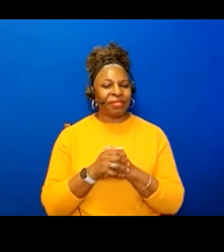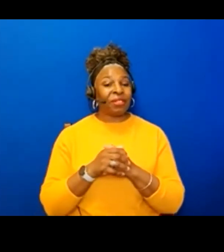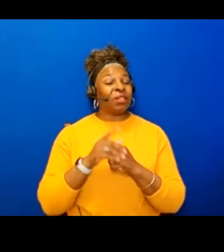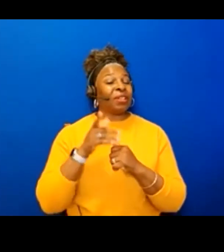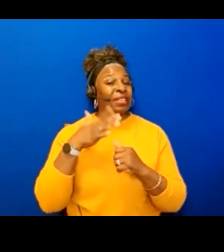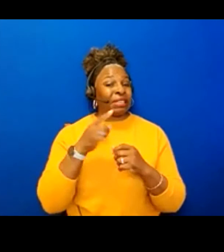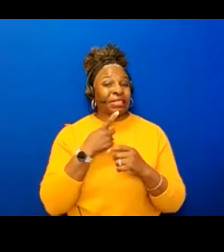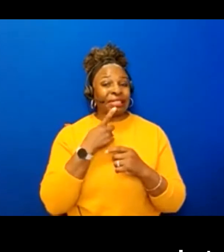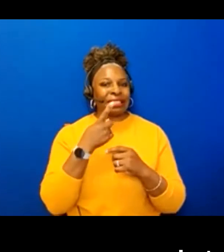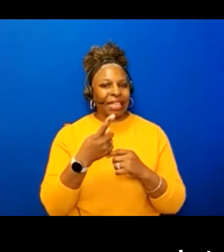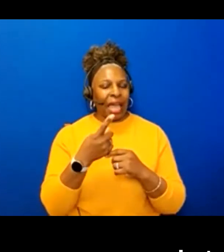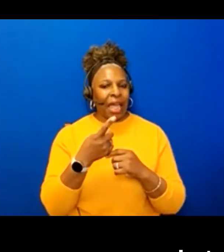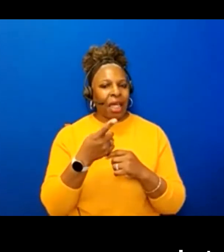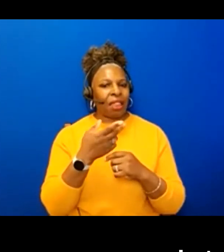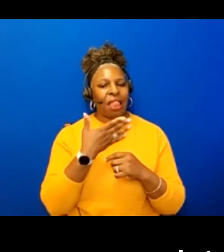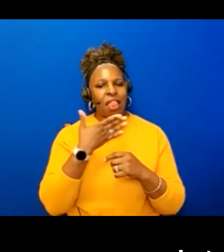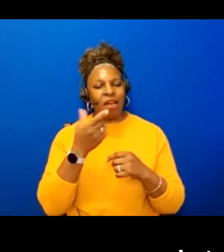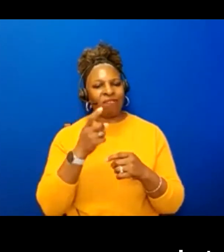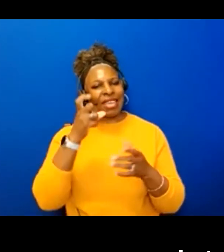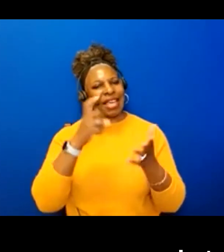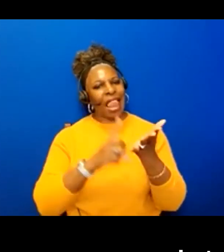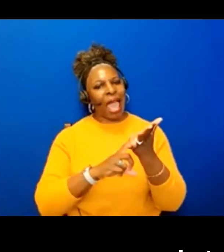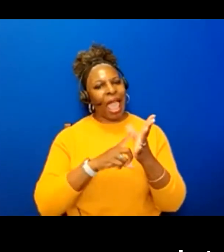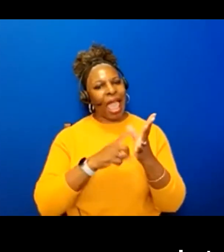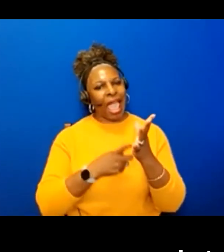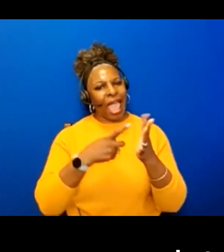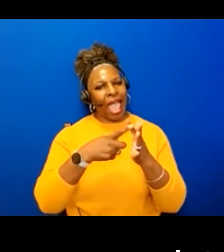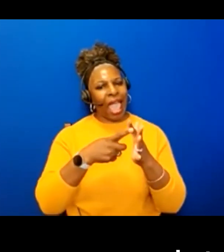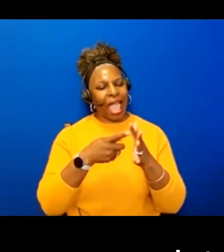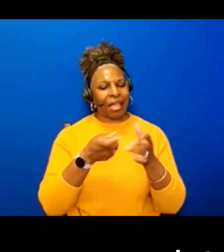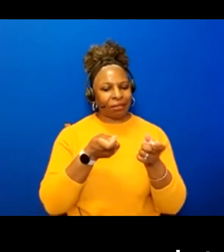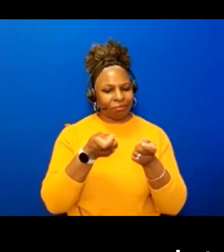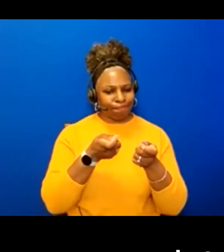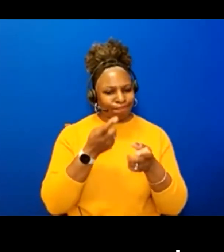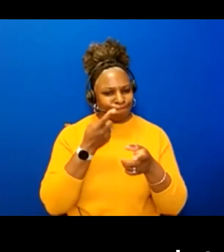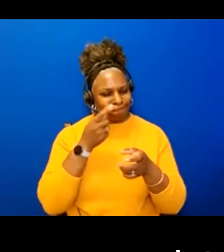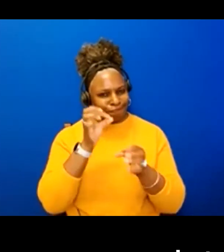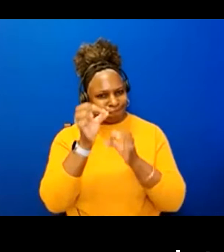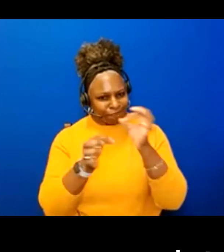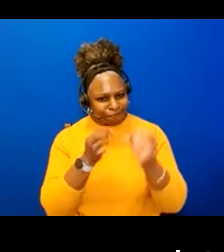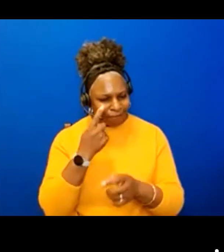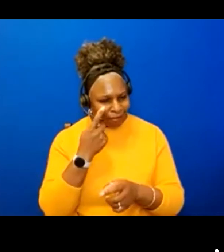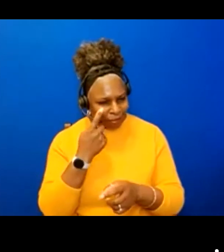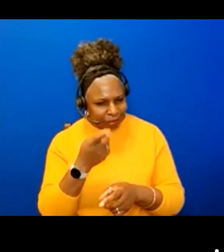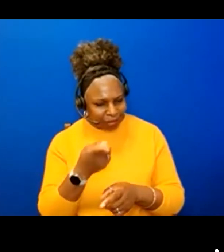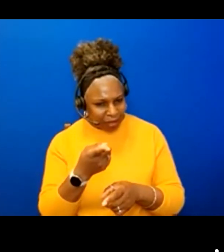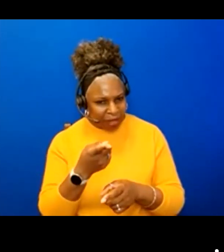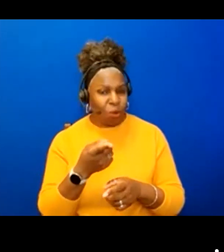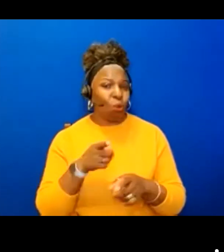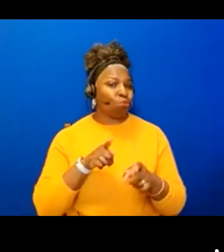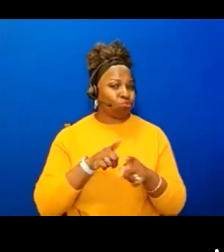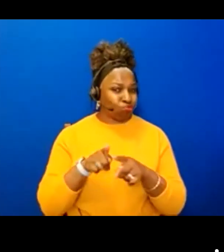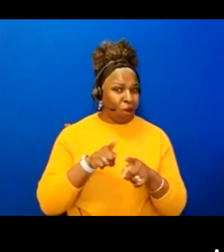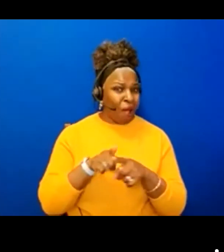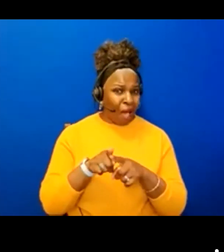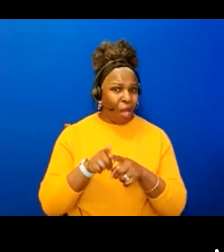mention that lovely Claire, who is monitoring, will try and get the questions out, but please forgive us if we don't have enough time. We are going to try and